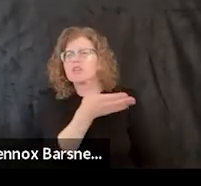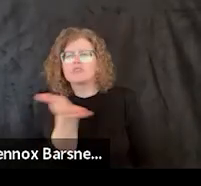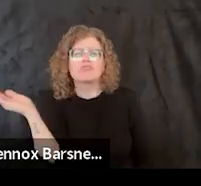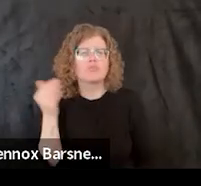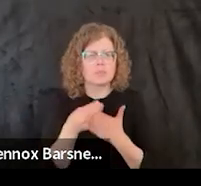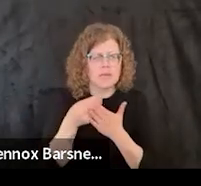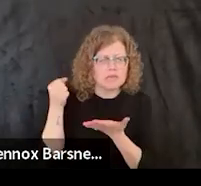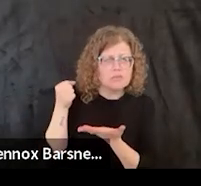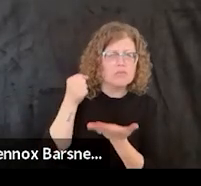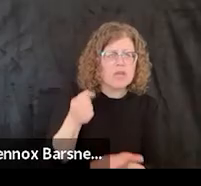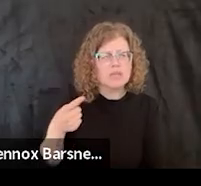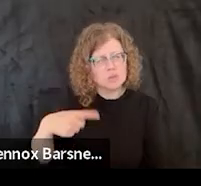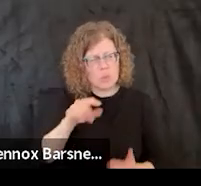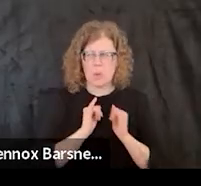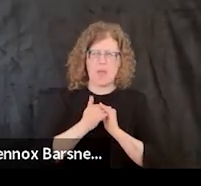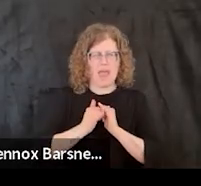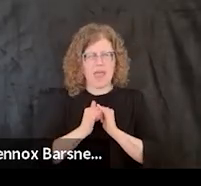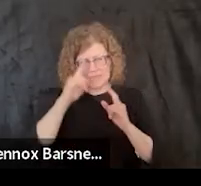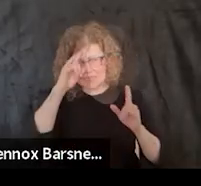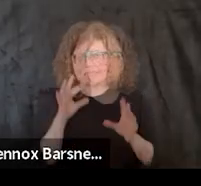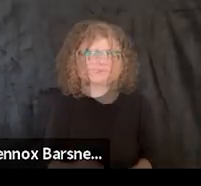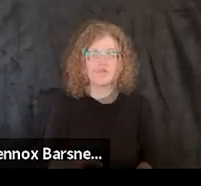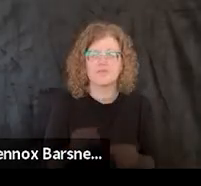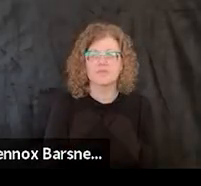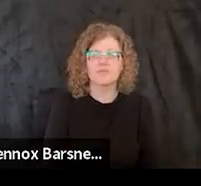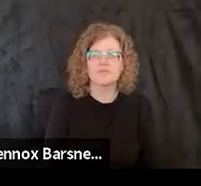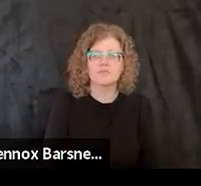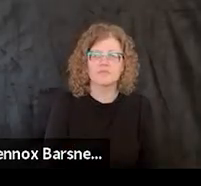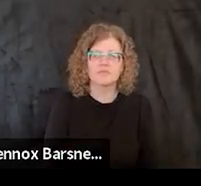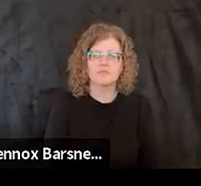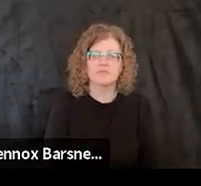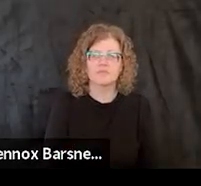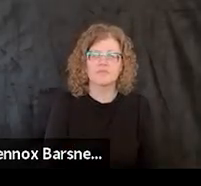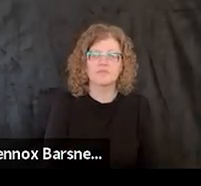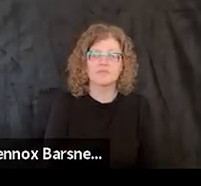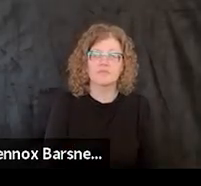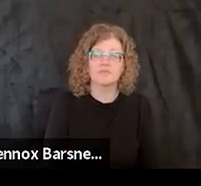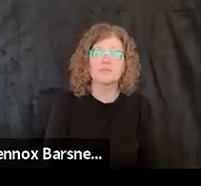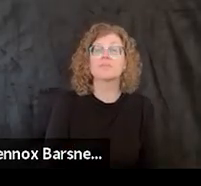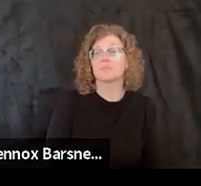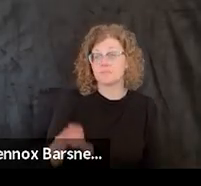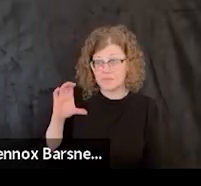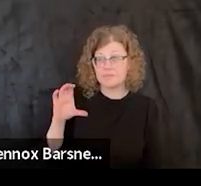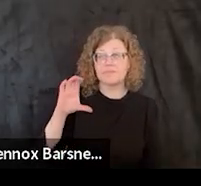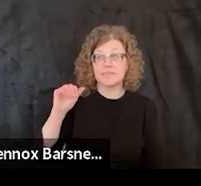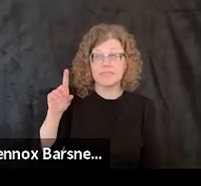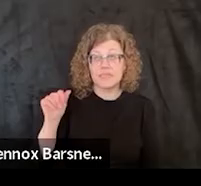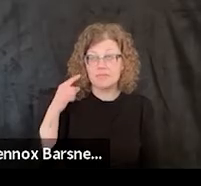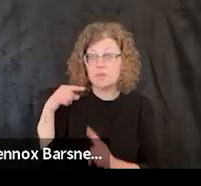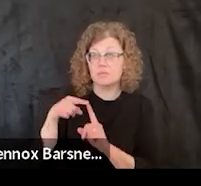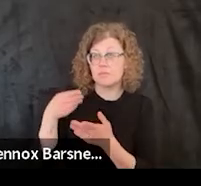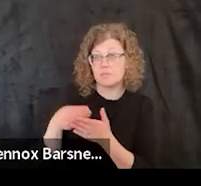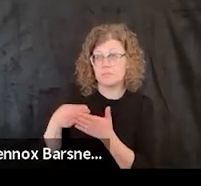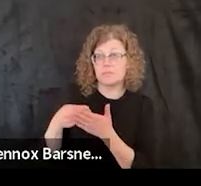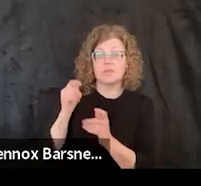or quantify these amounts will vary. Unlike some funders, we have not set a specific